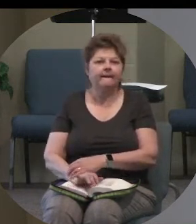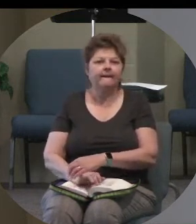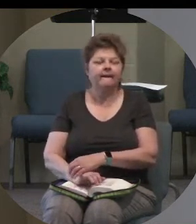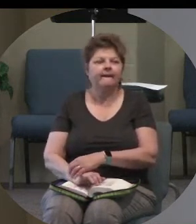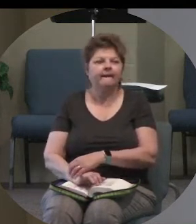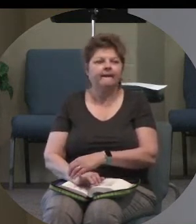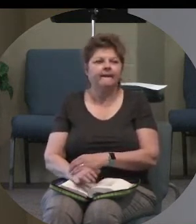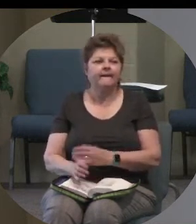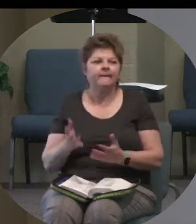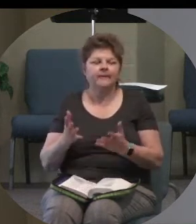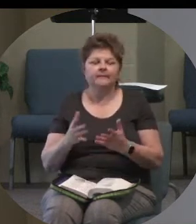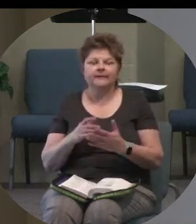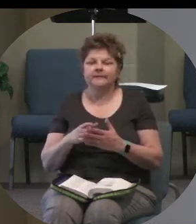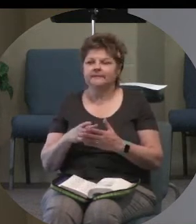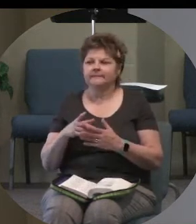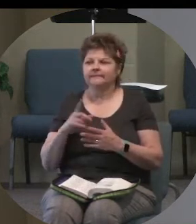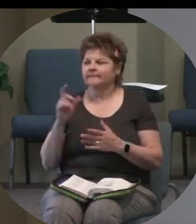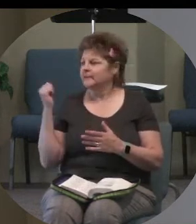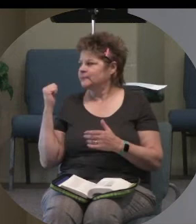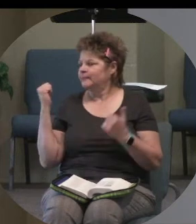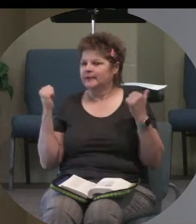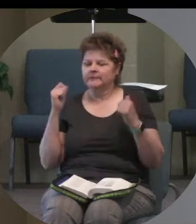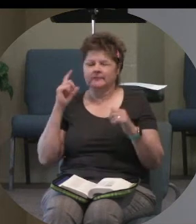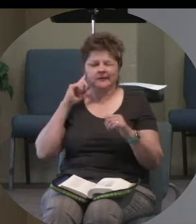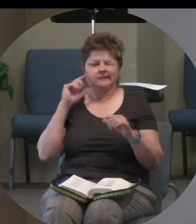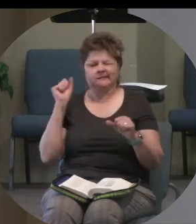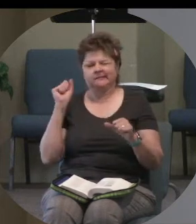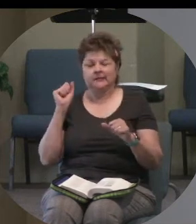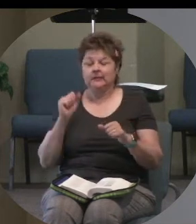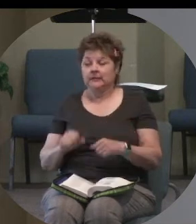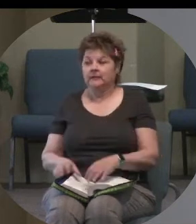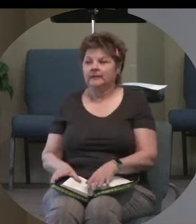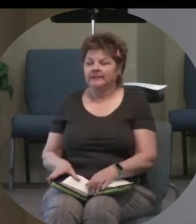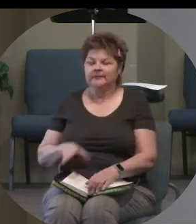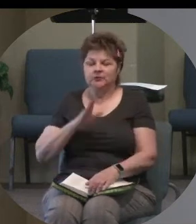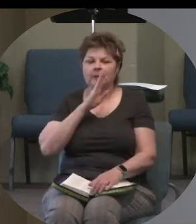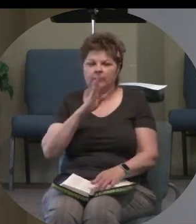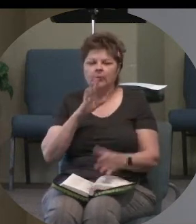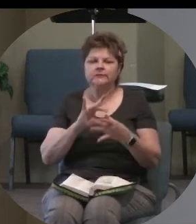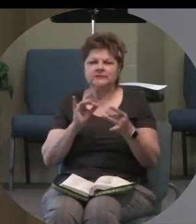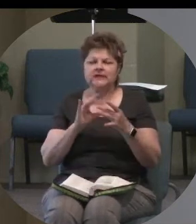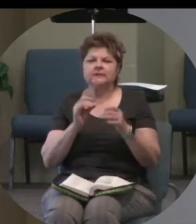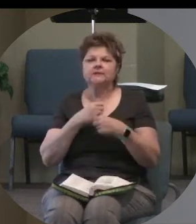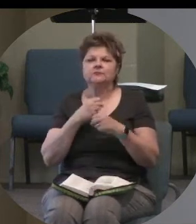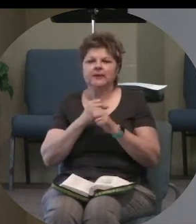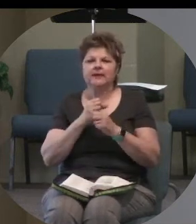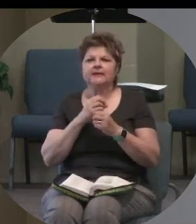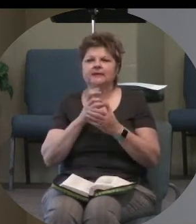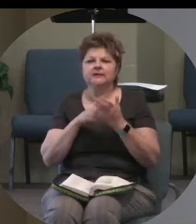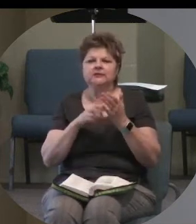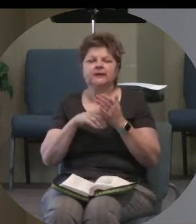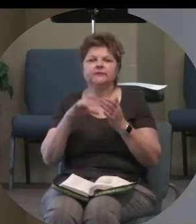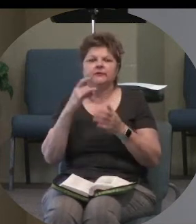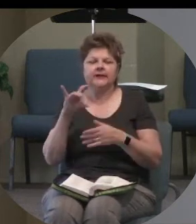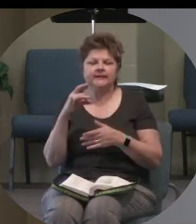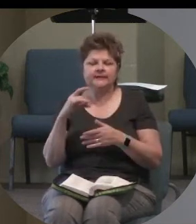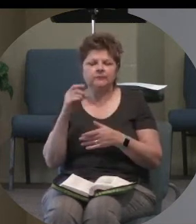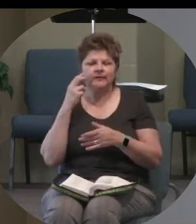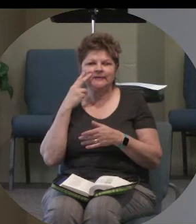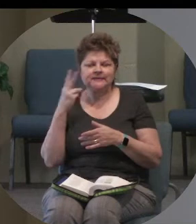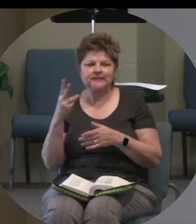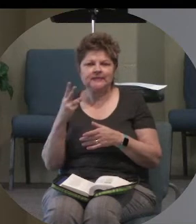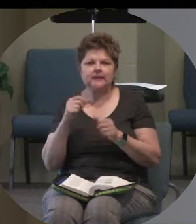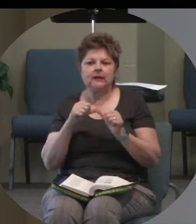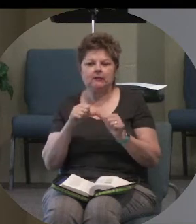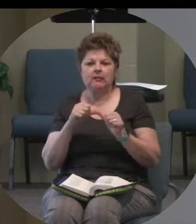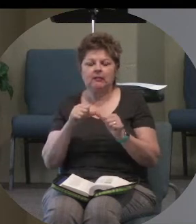Maybe that'll be less squeaky for you guys. But this is a bold statement that's made in chapter 18 because we see that he held fast